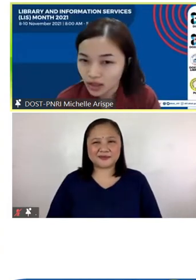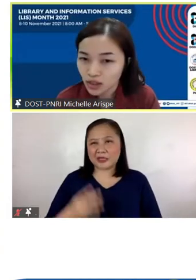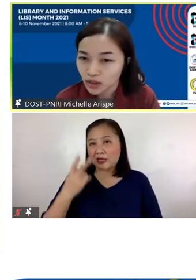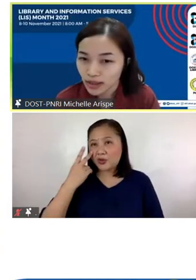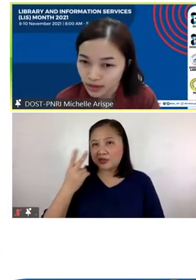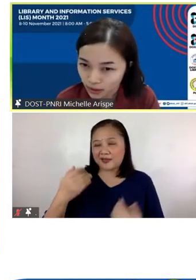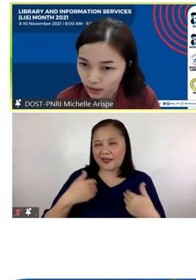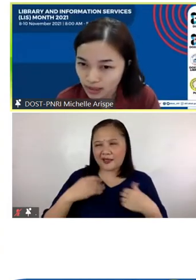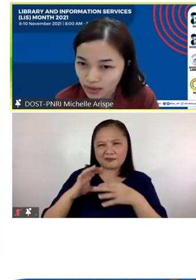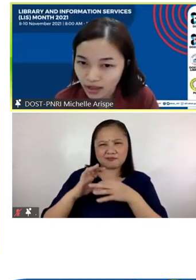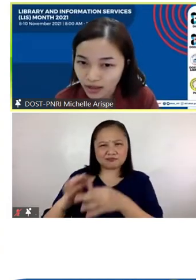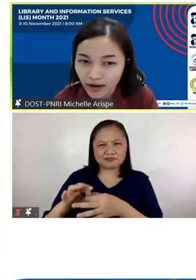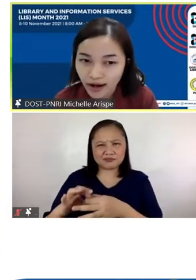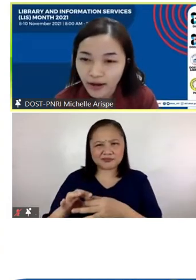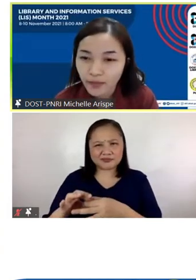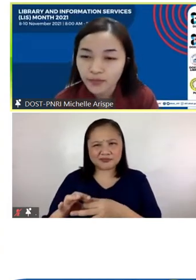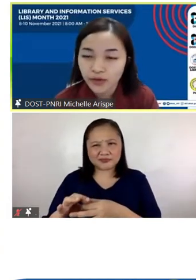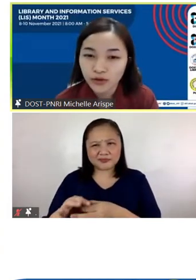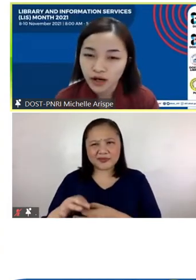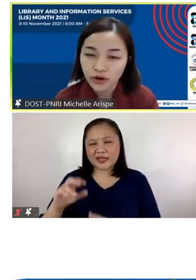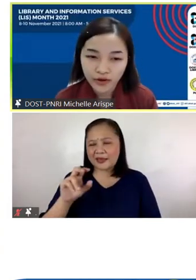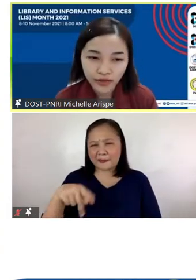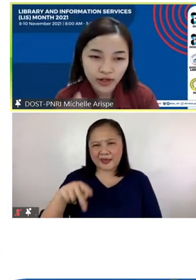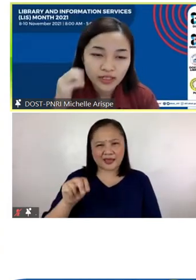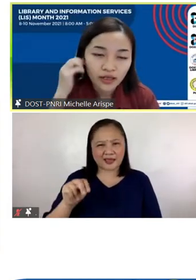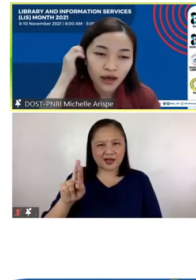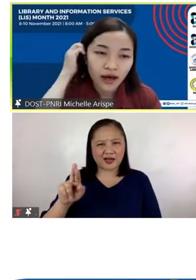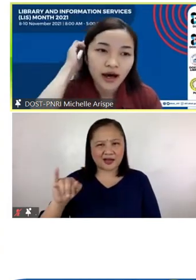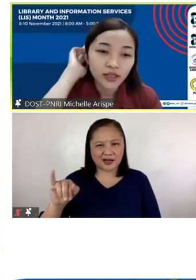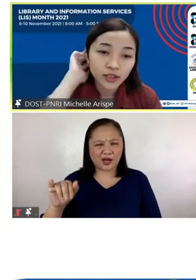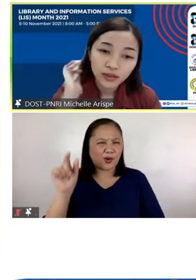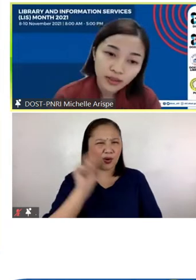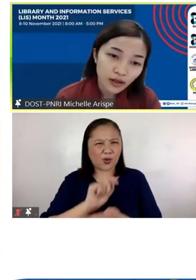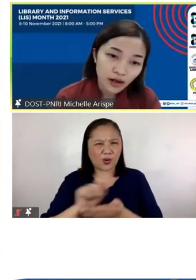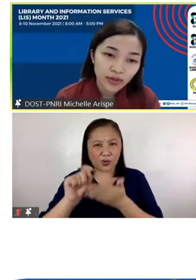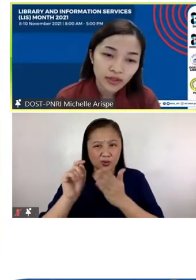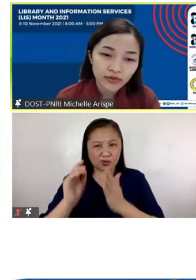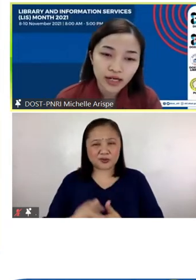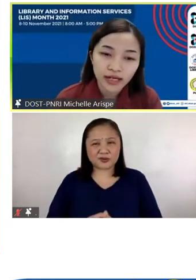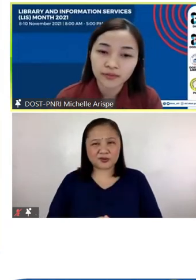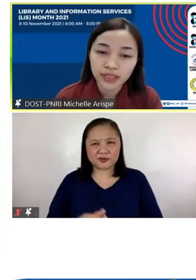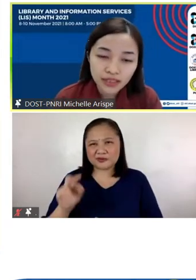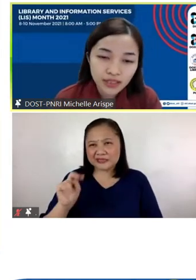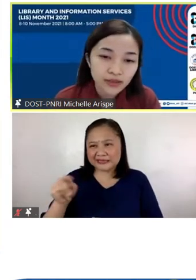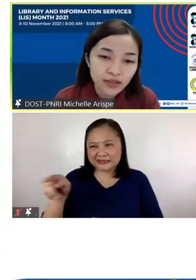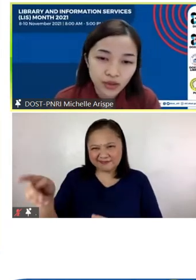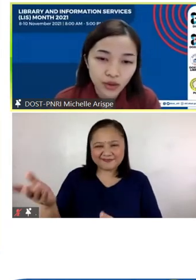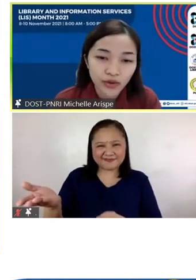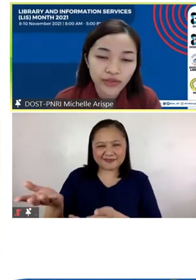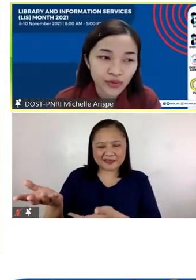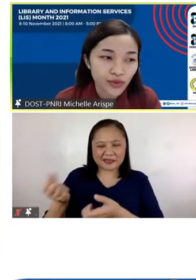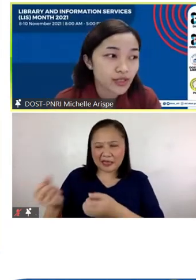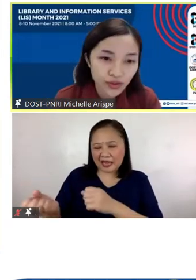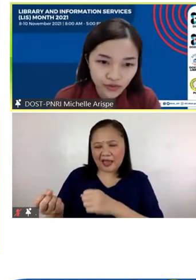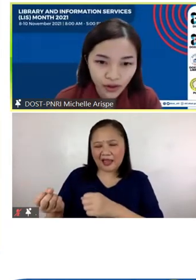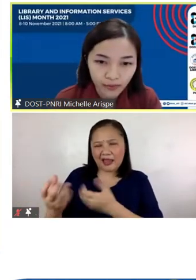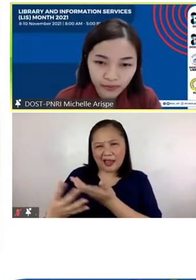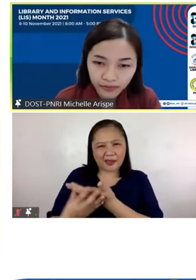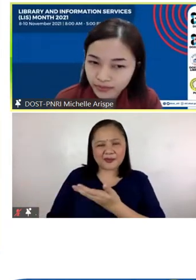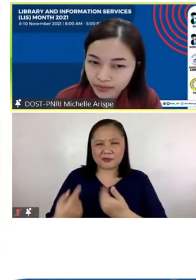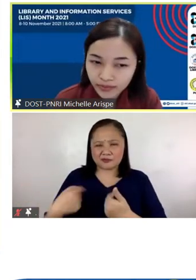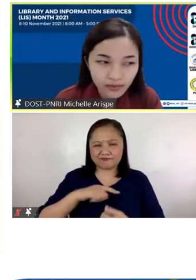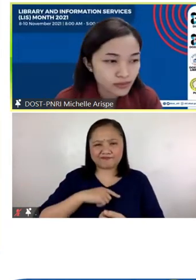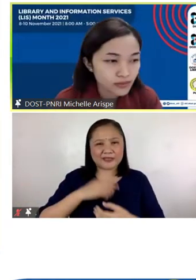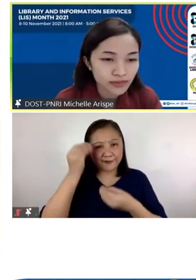ang affiliation ay dito sa PNRI ng mga authors, and you need a copy of that, please let us know through this